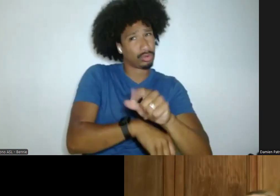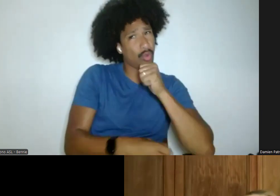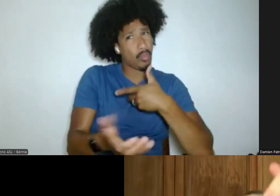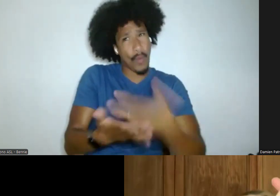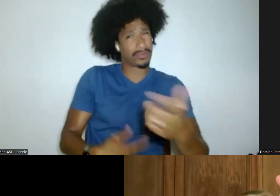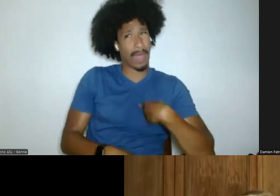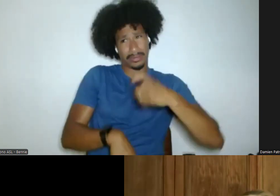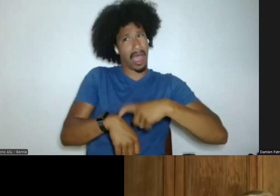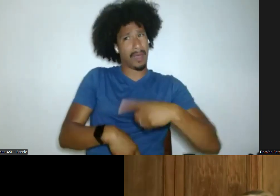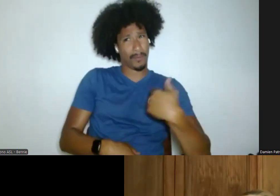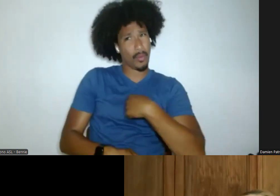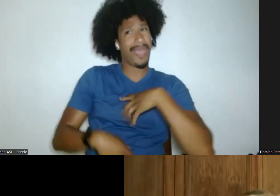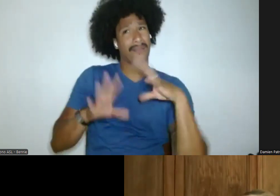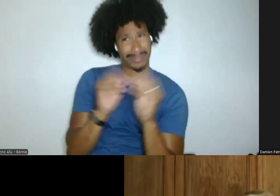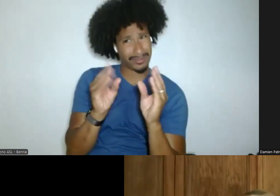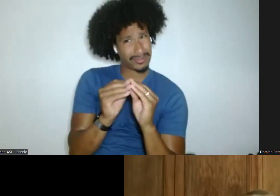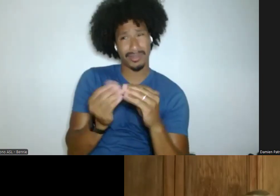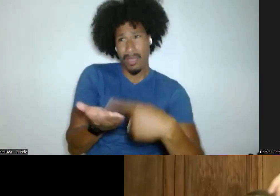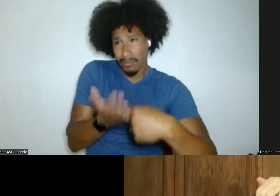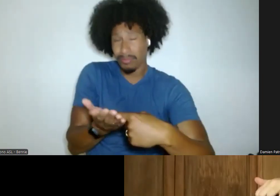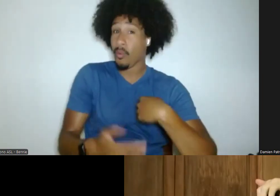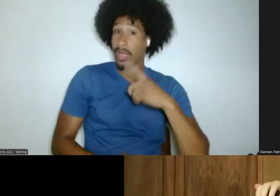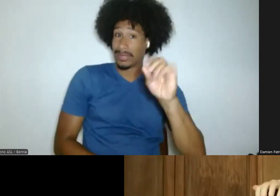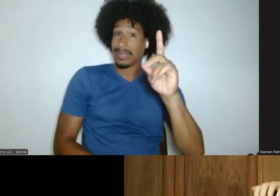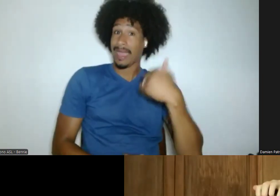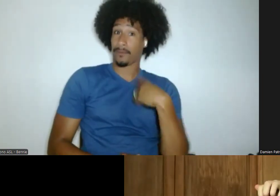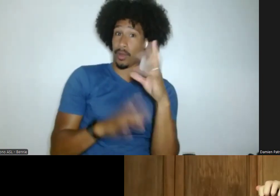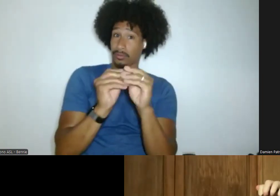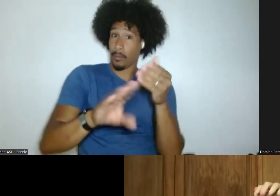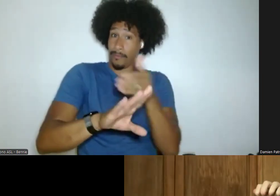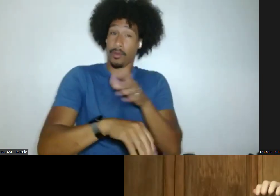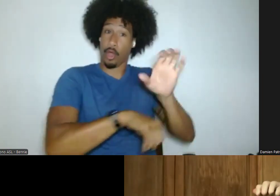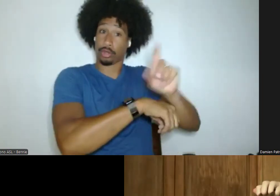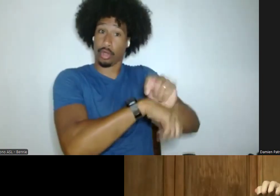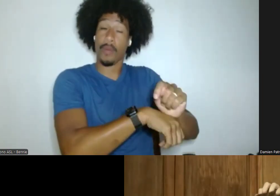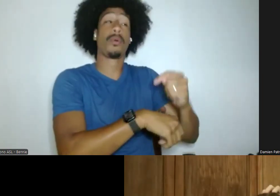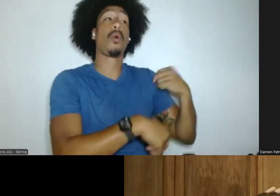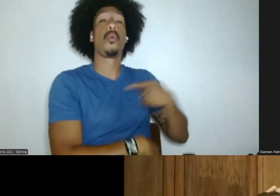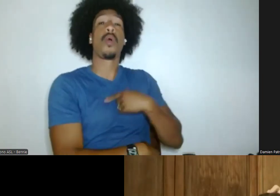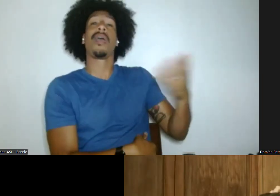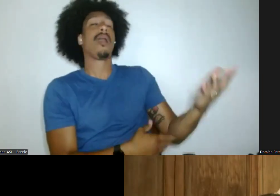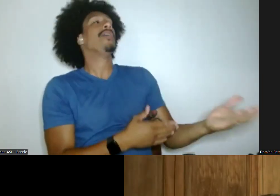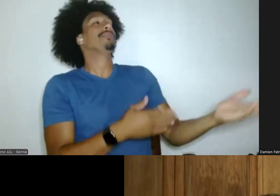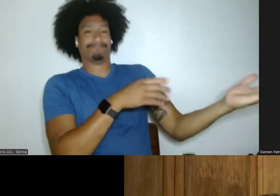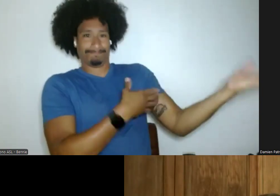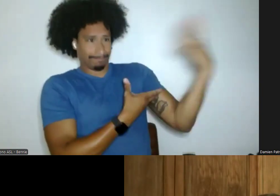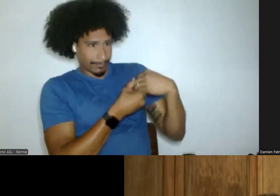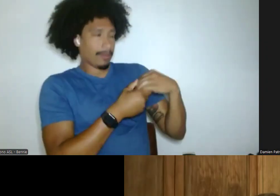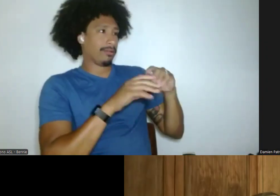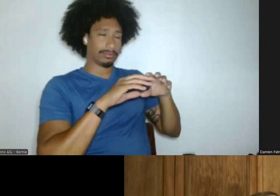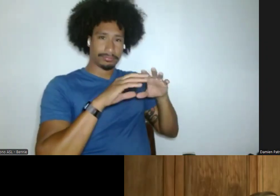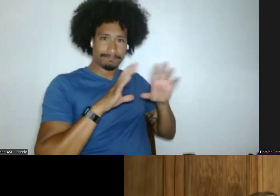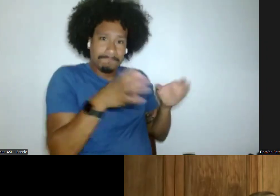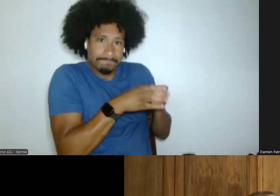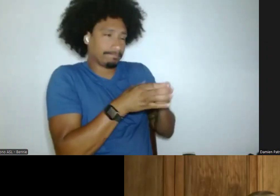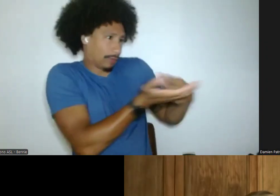a session afterward where the consultants could come and talk to us about how it went, just because it was such like it deviated from our normal